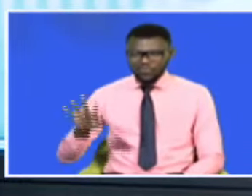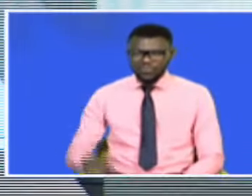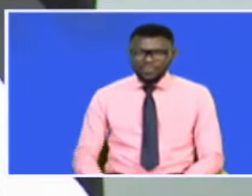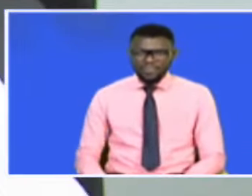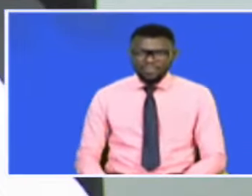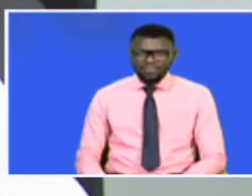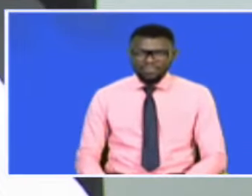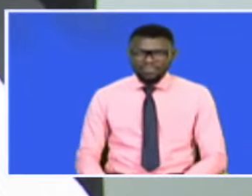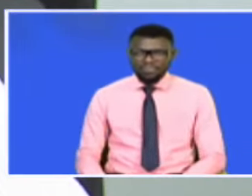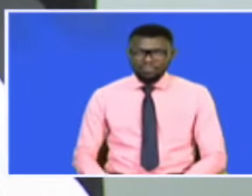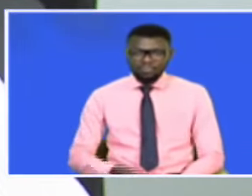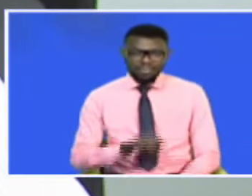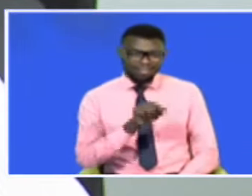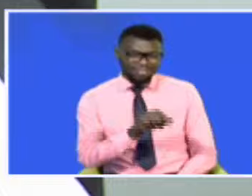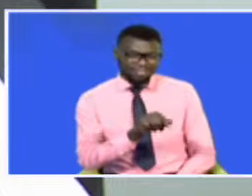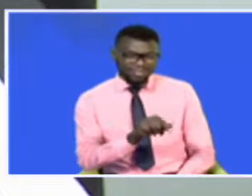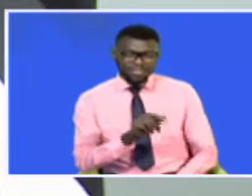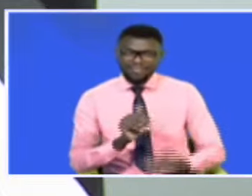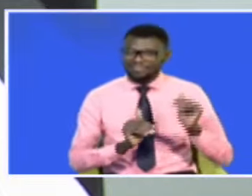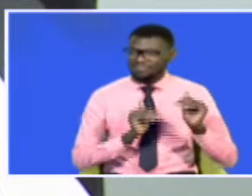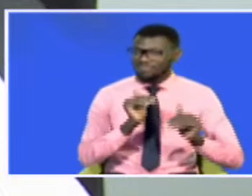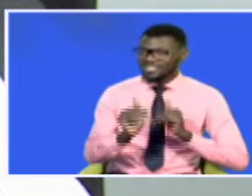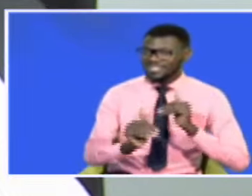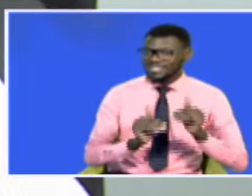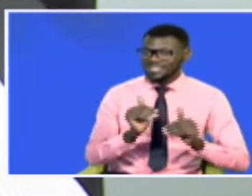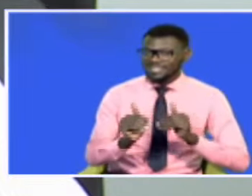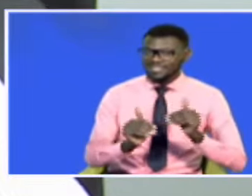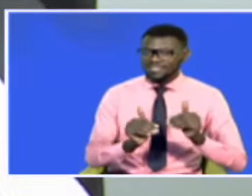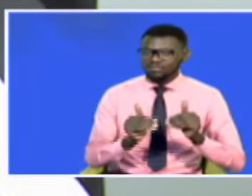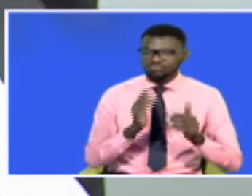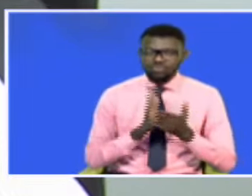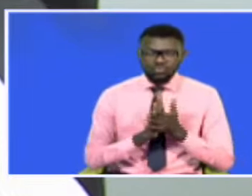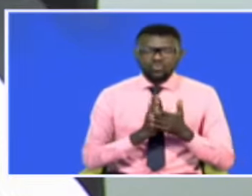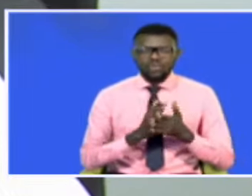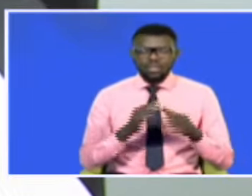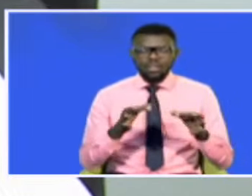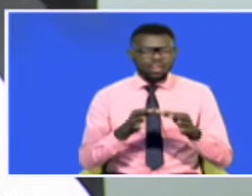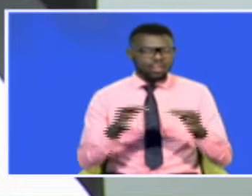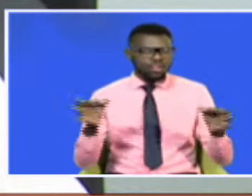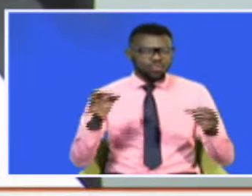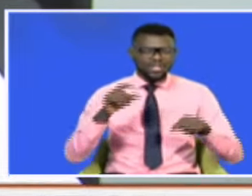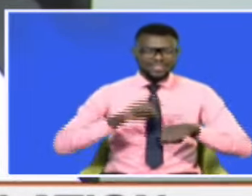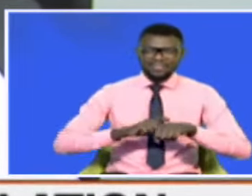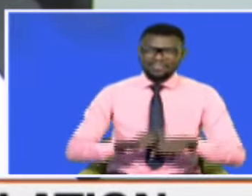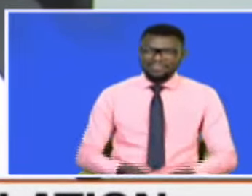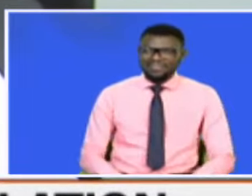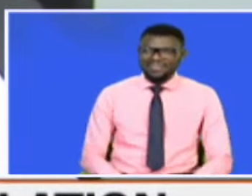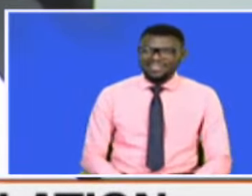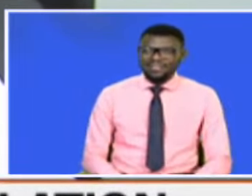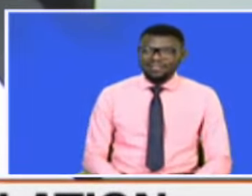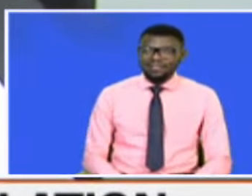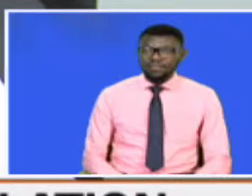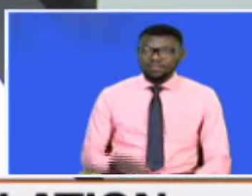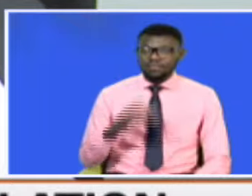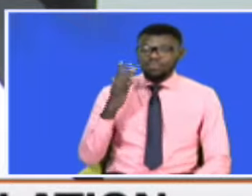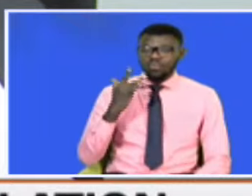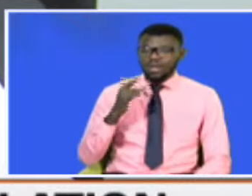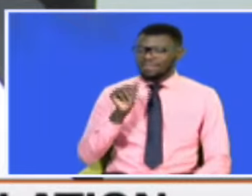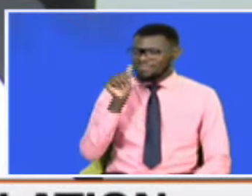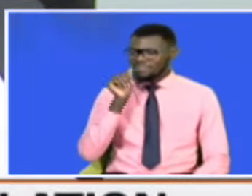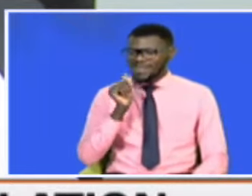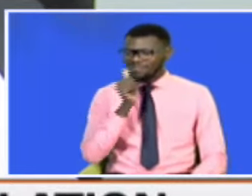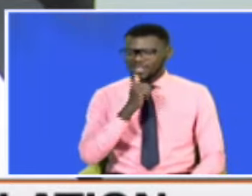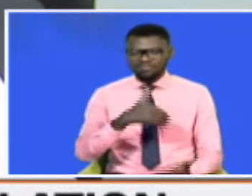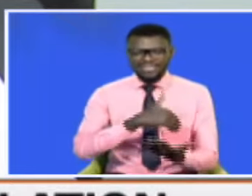2024. This is a process that is quite timely because we have an ailing private